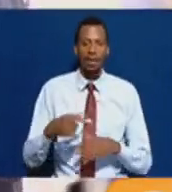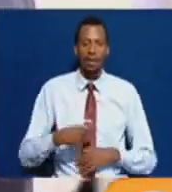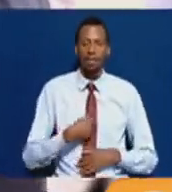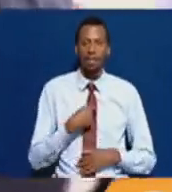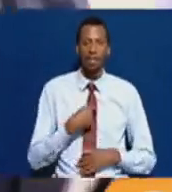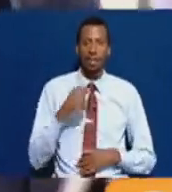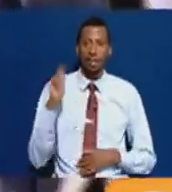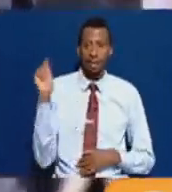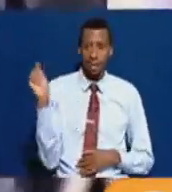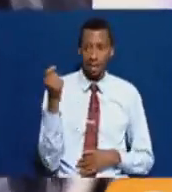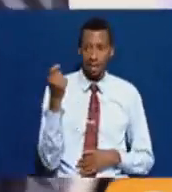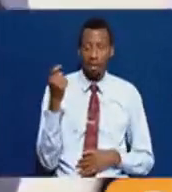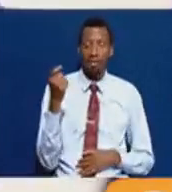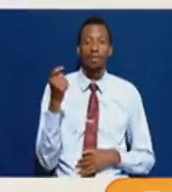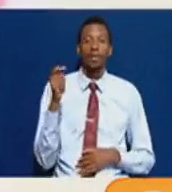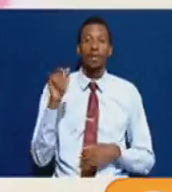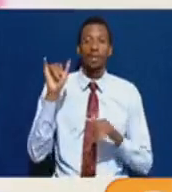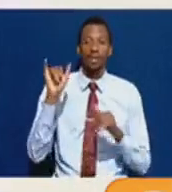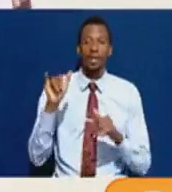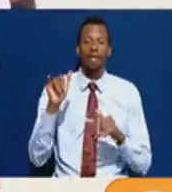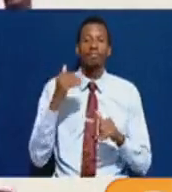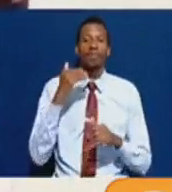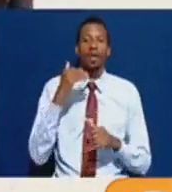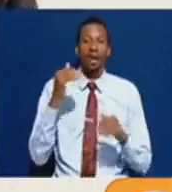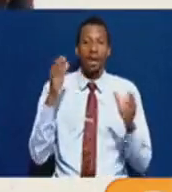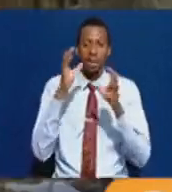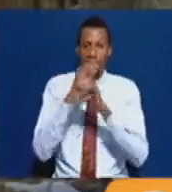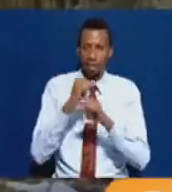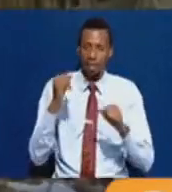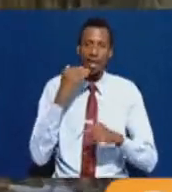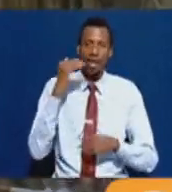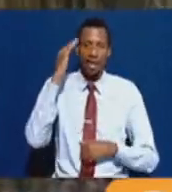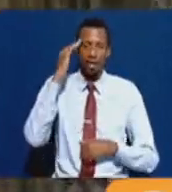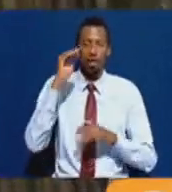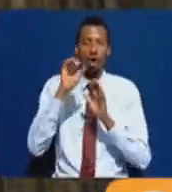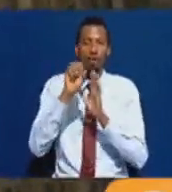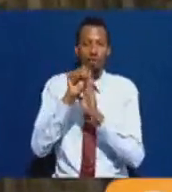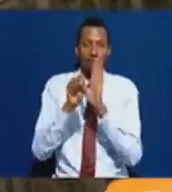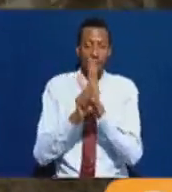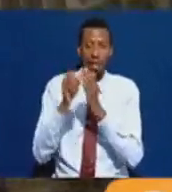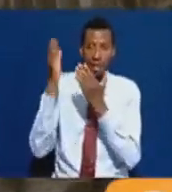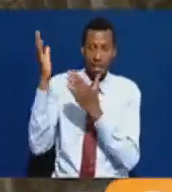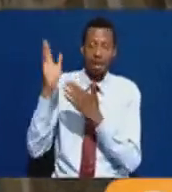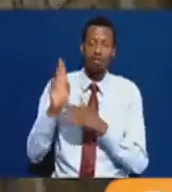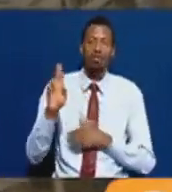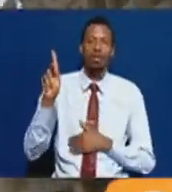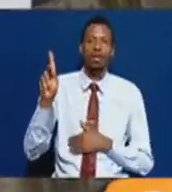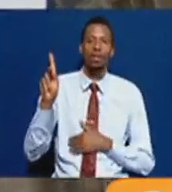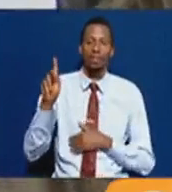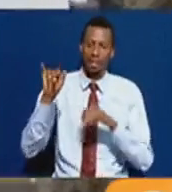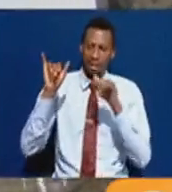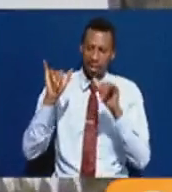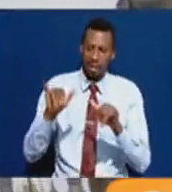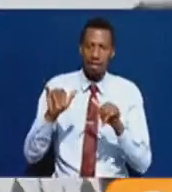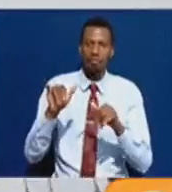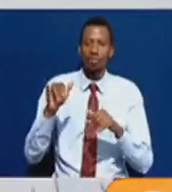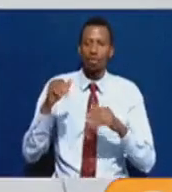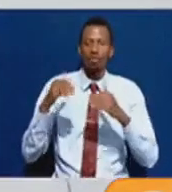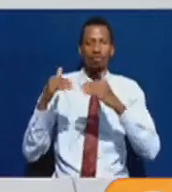of the state in the UK with powers that are largely symbolic and ceremonial. The king, who is expected to remain politically